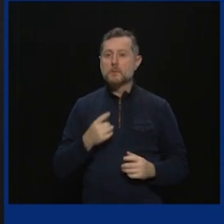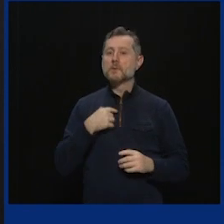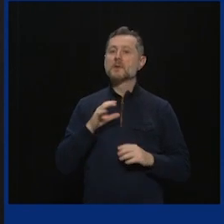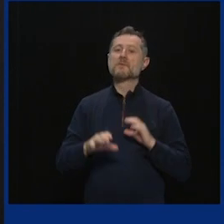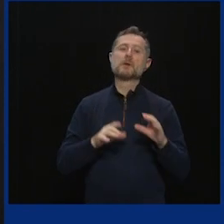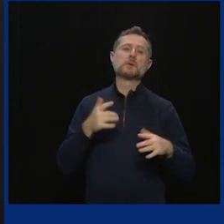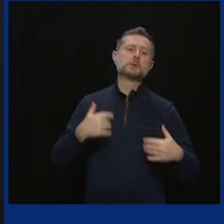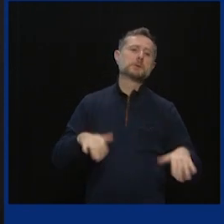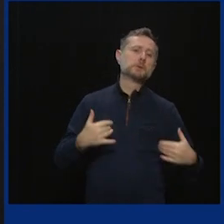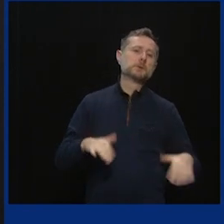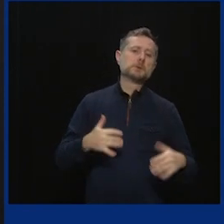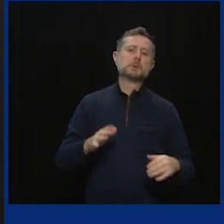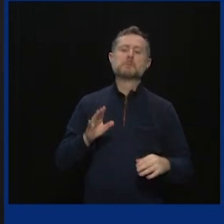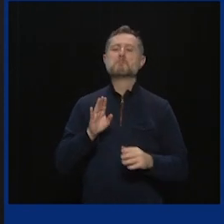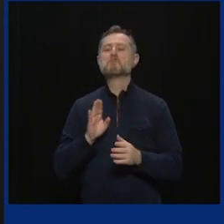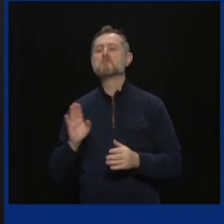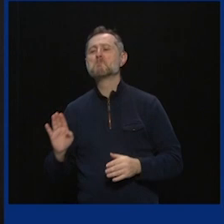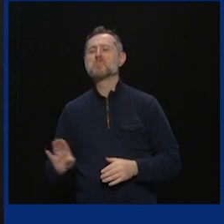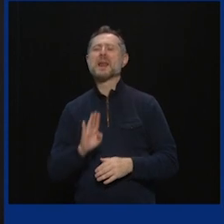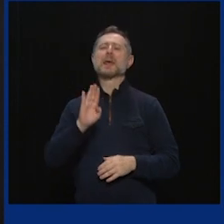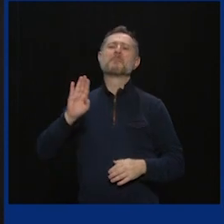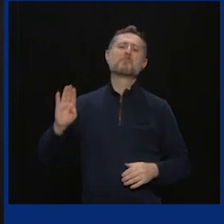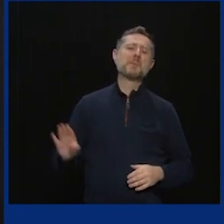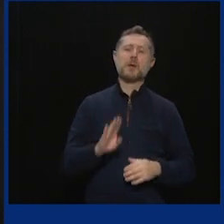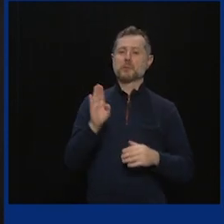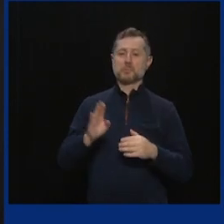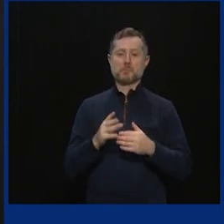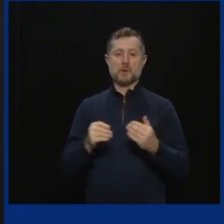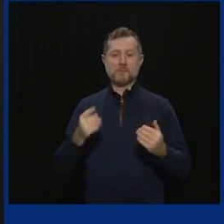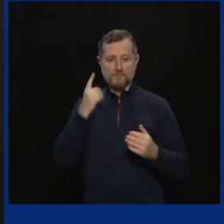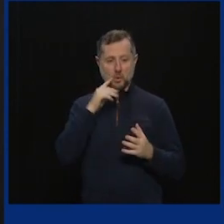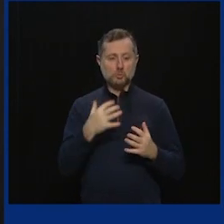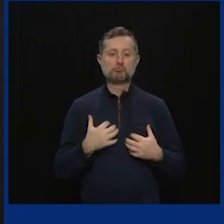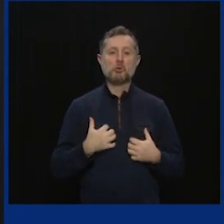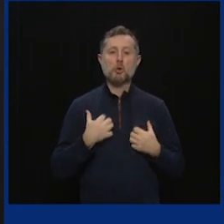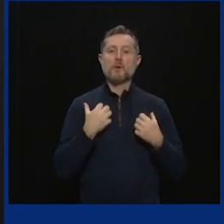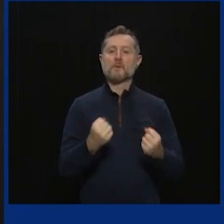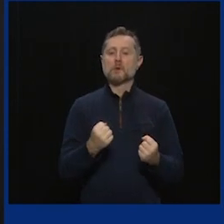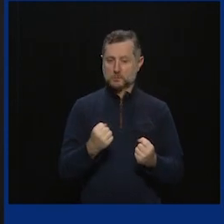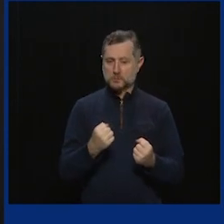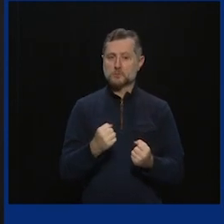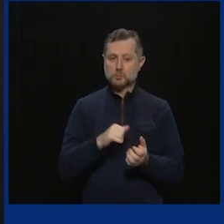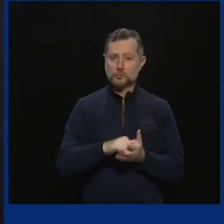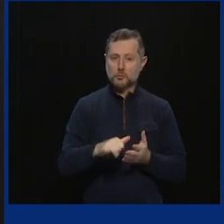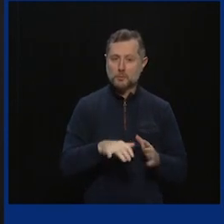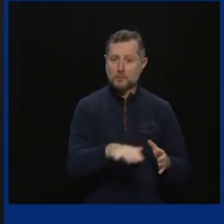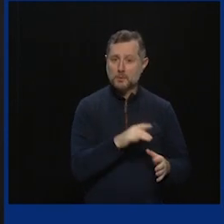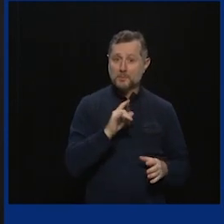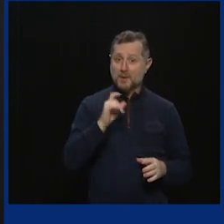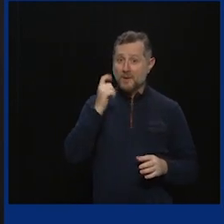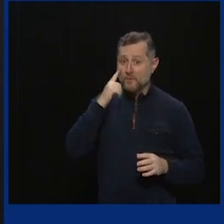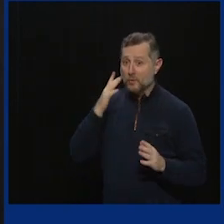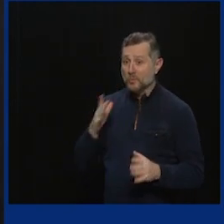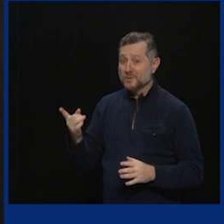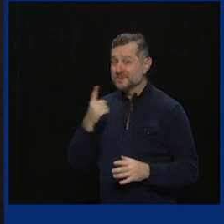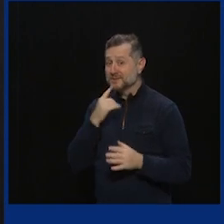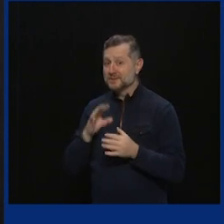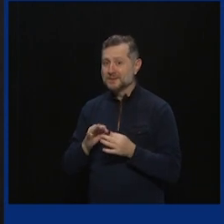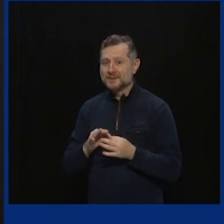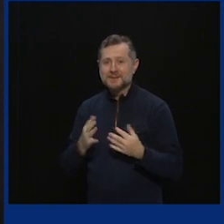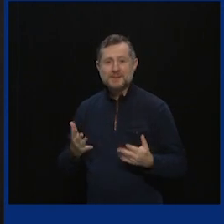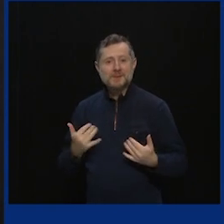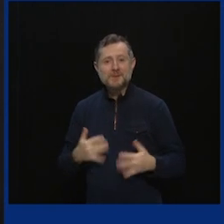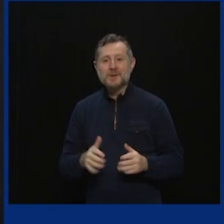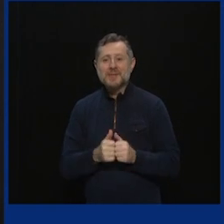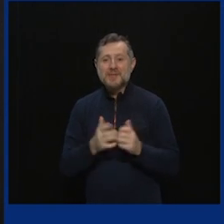dollars for recovery in New York, but we know, as the governor said, that does not work well unless we have people